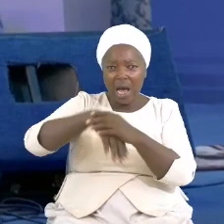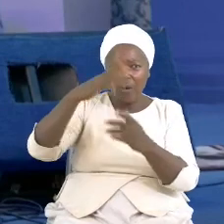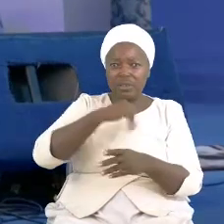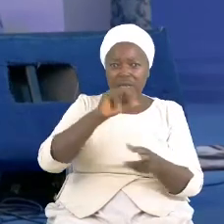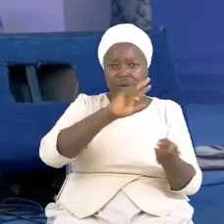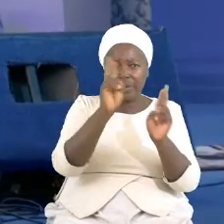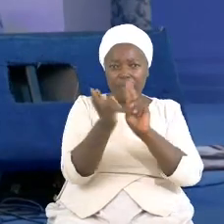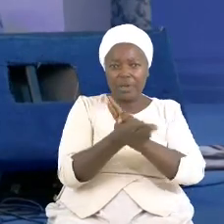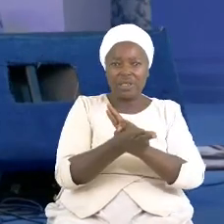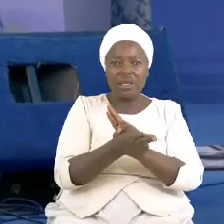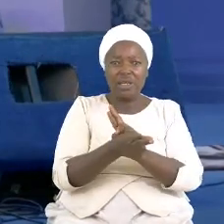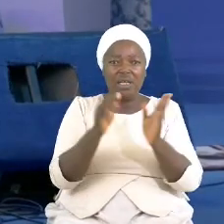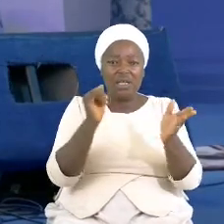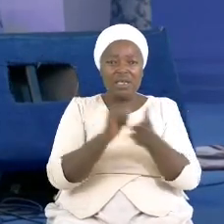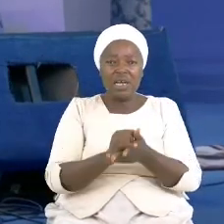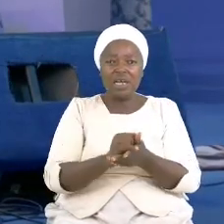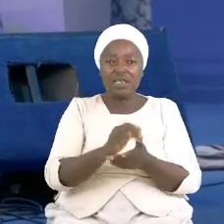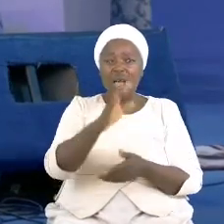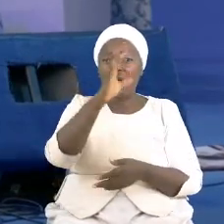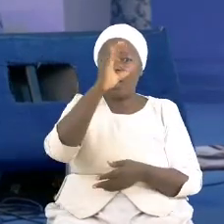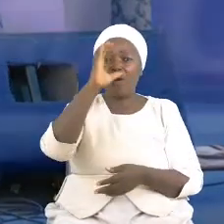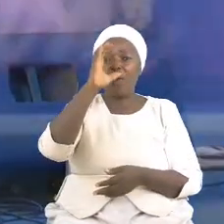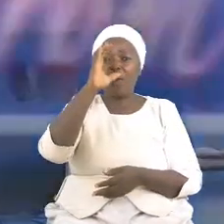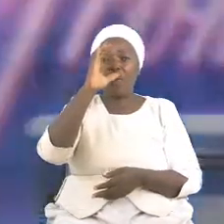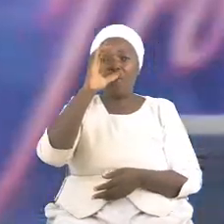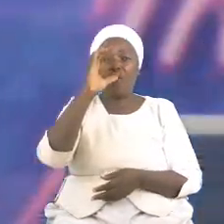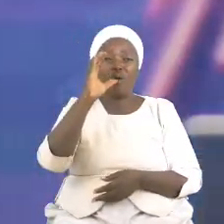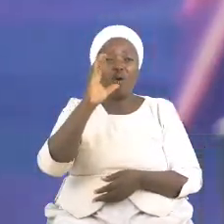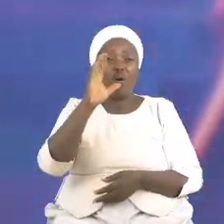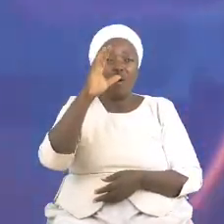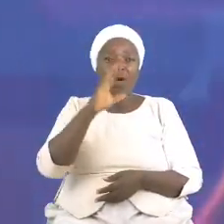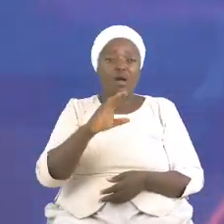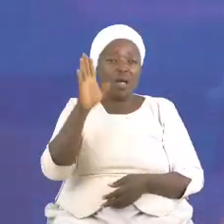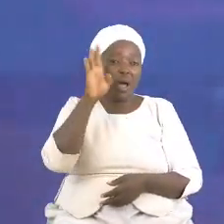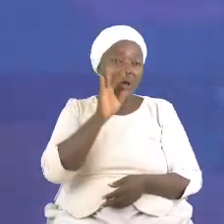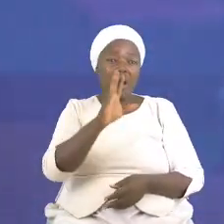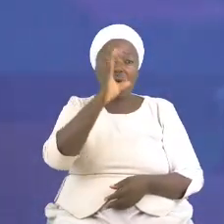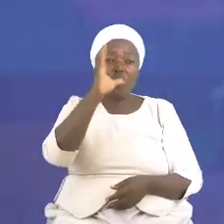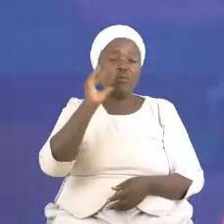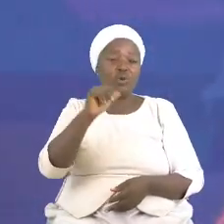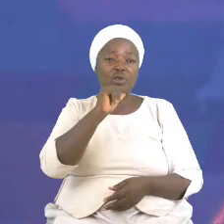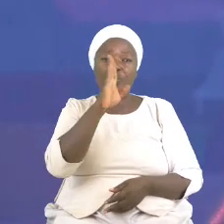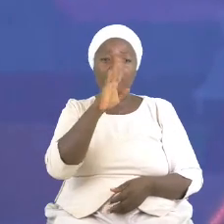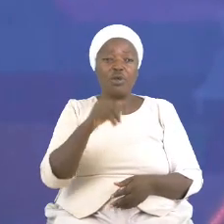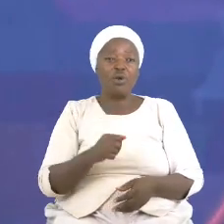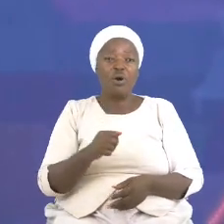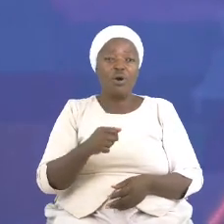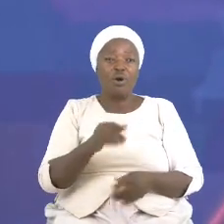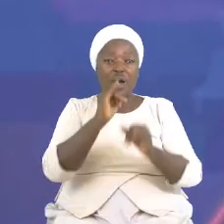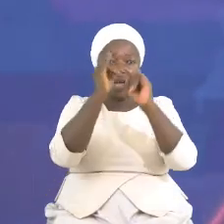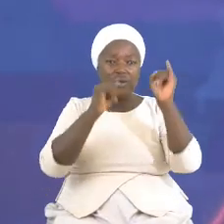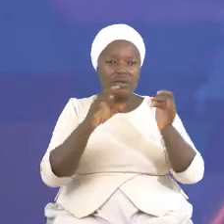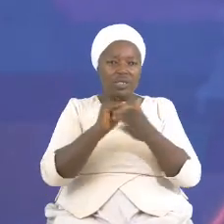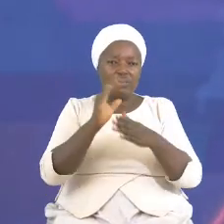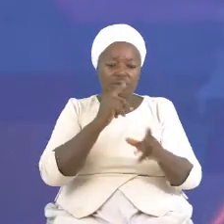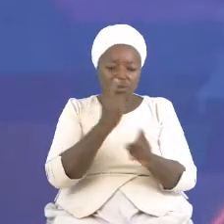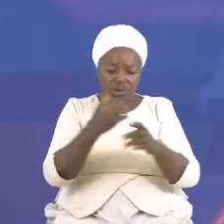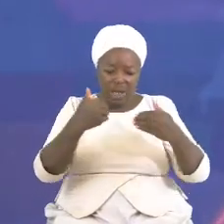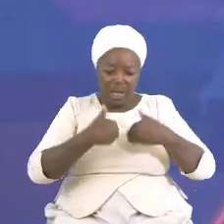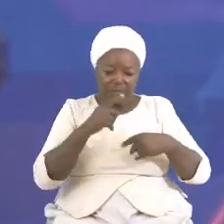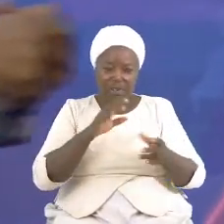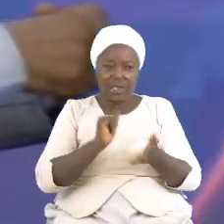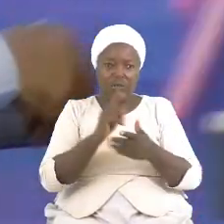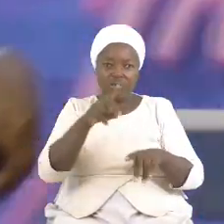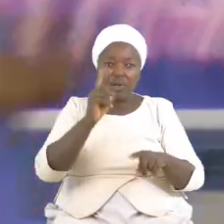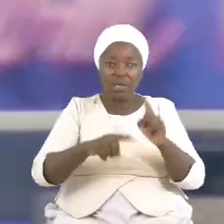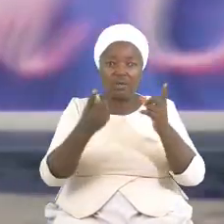That alcohol will not be your God, possessing you, dominating you, that you cannot come to Christ. If